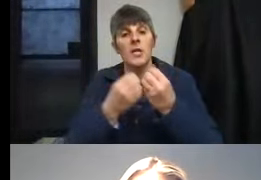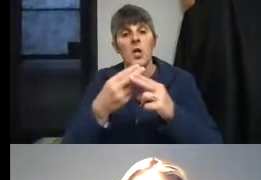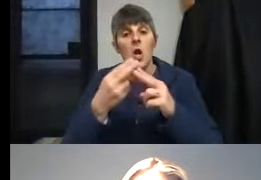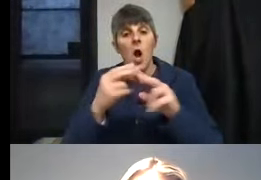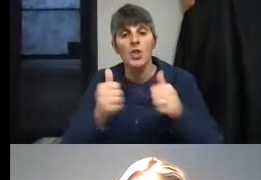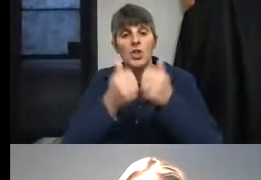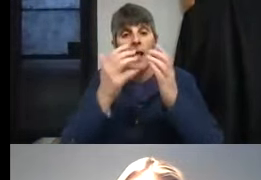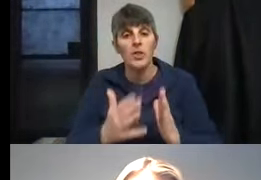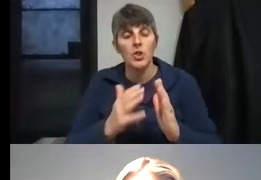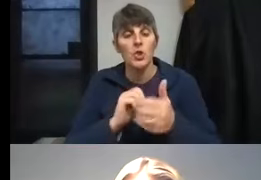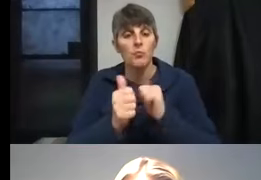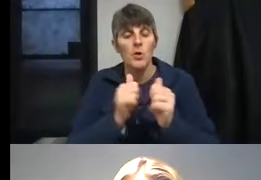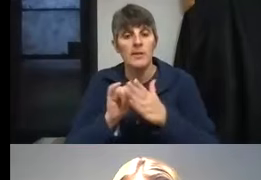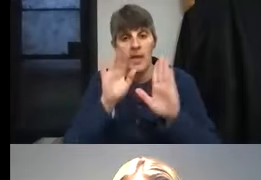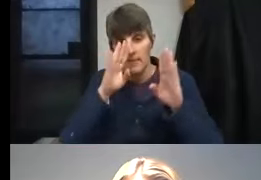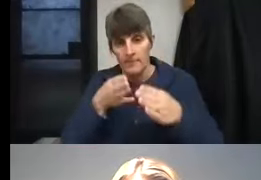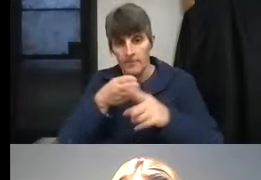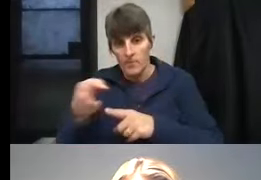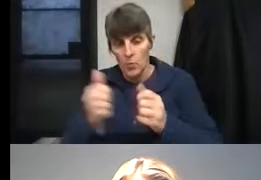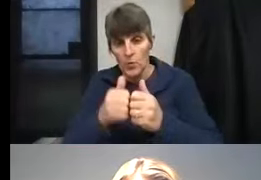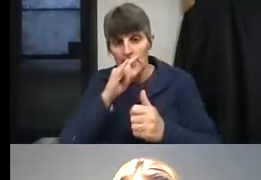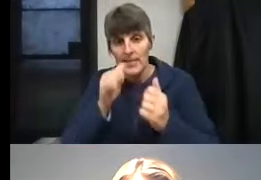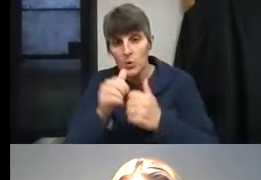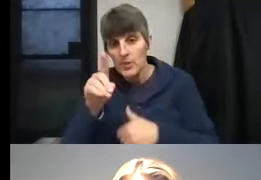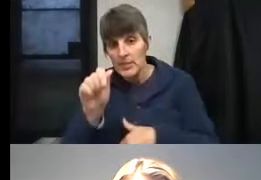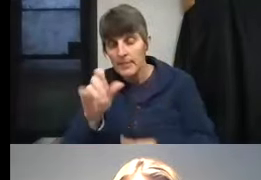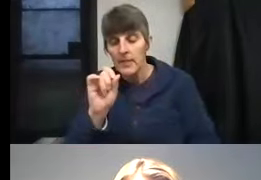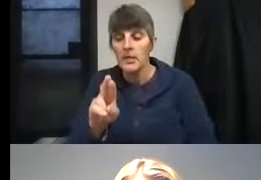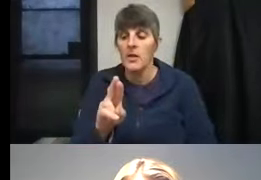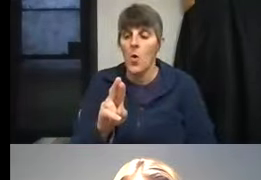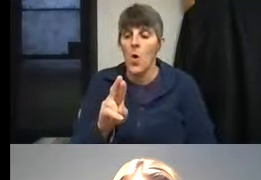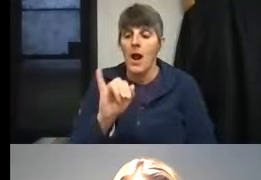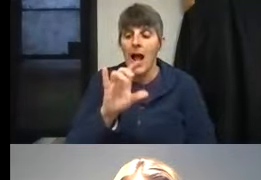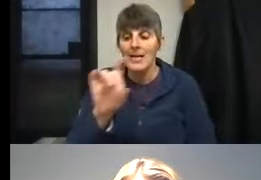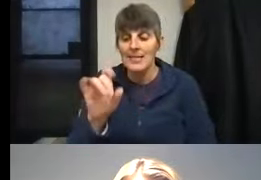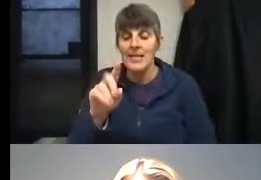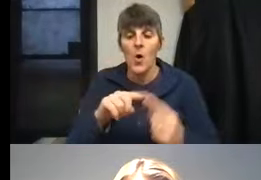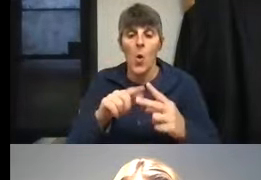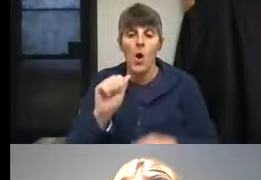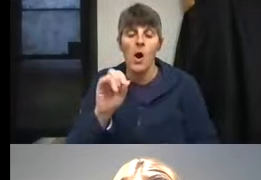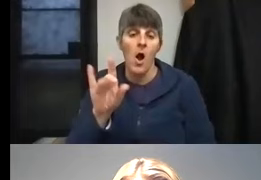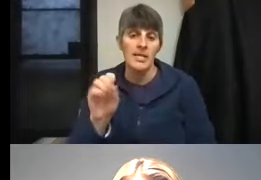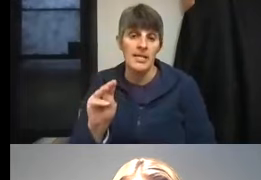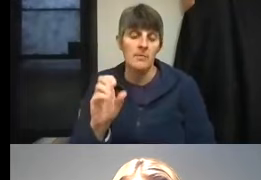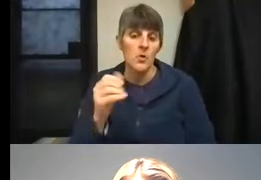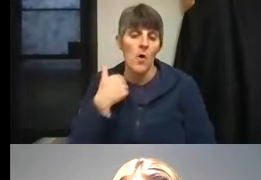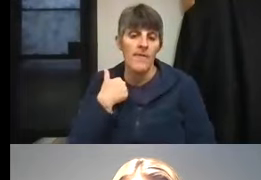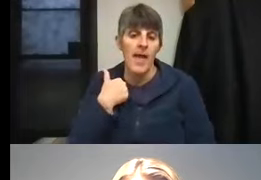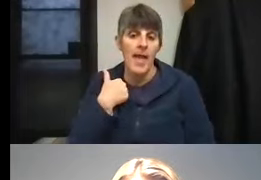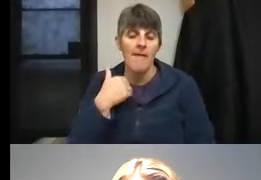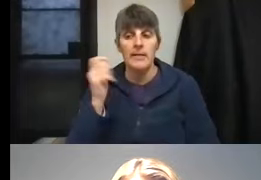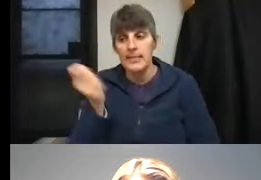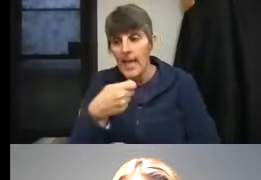that is specialized for kids with a disability or IDD or autism. So they have